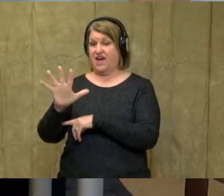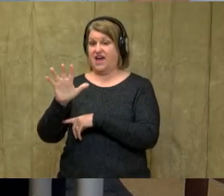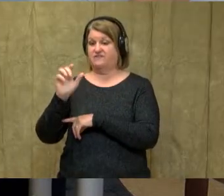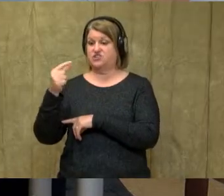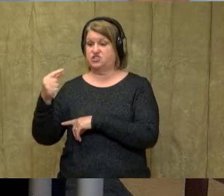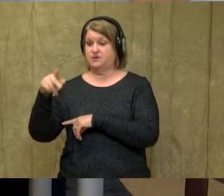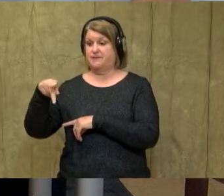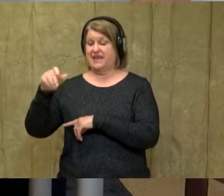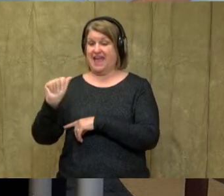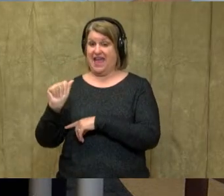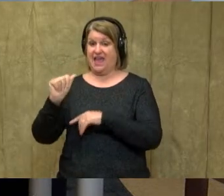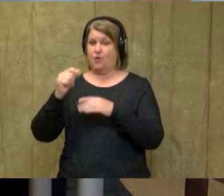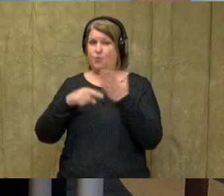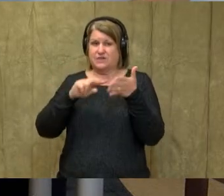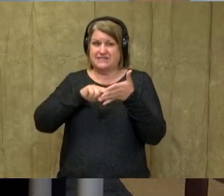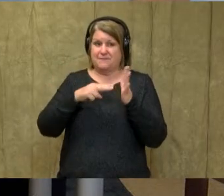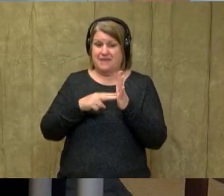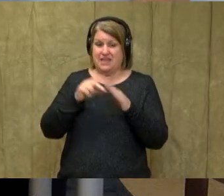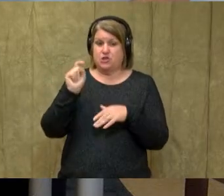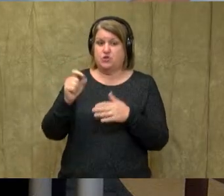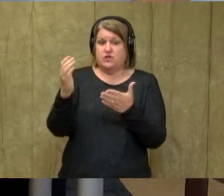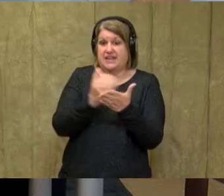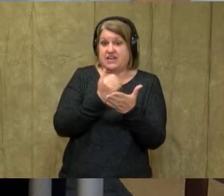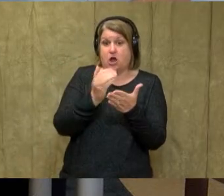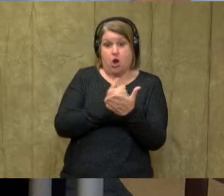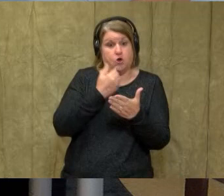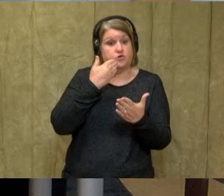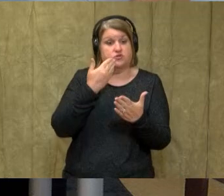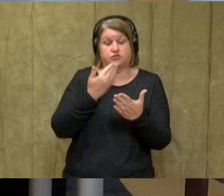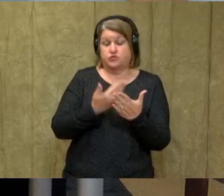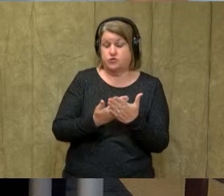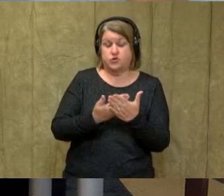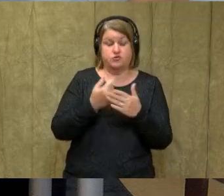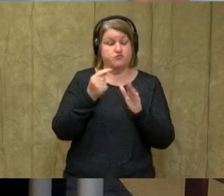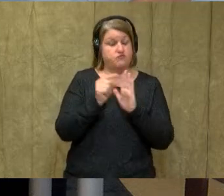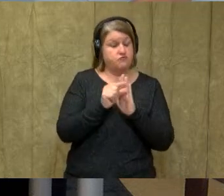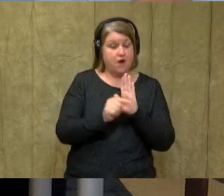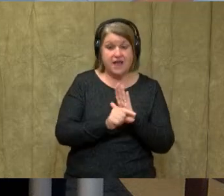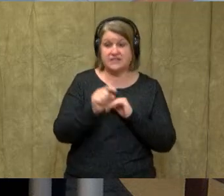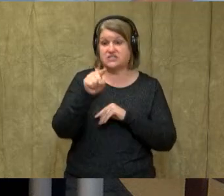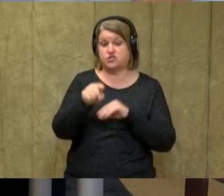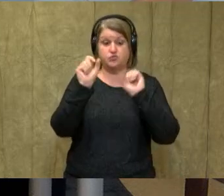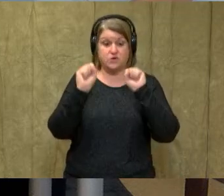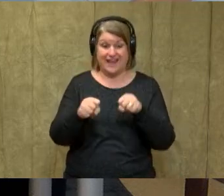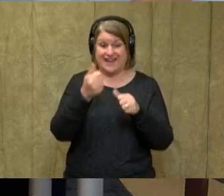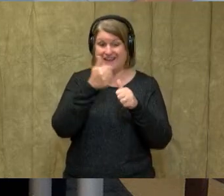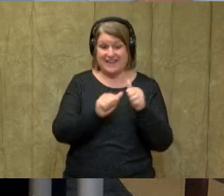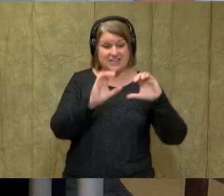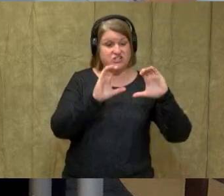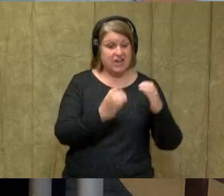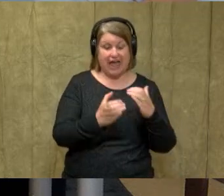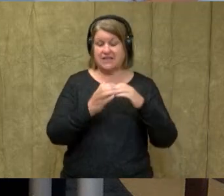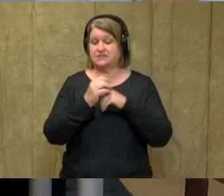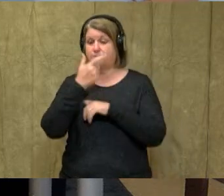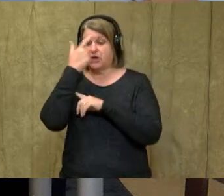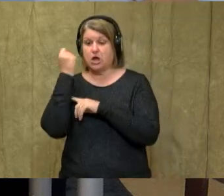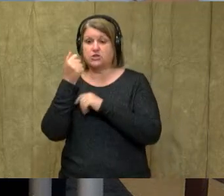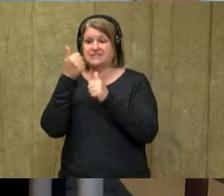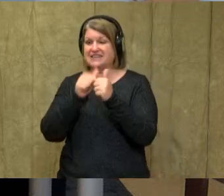that you need to earn as good a grades as you can in each course, because